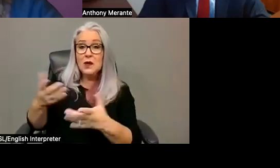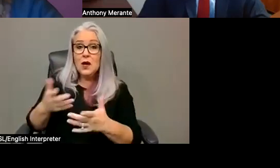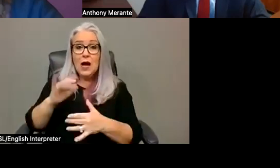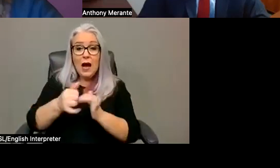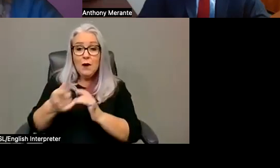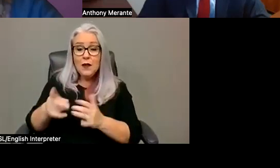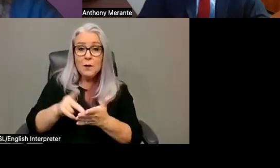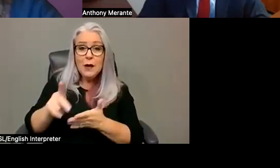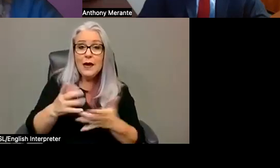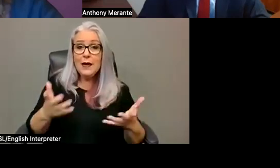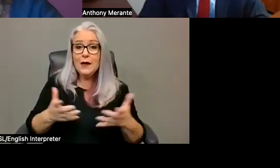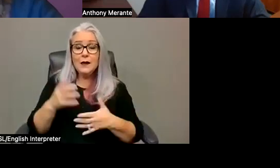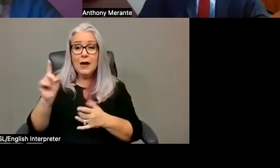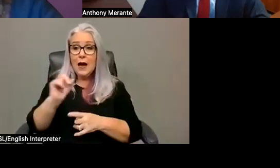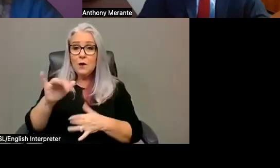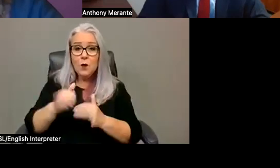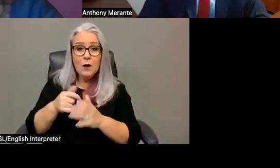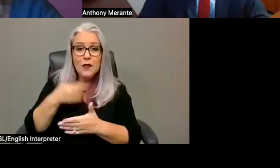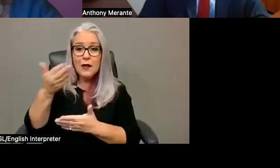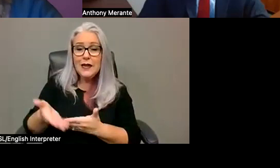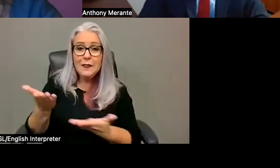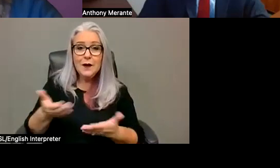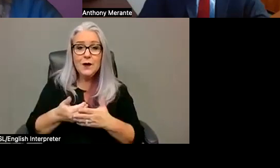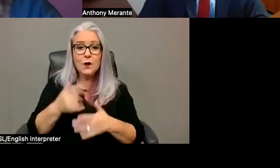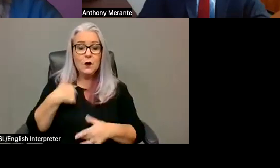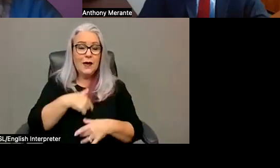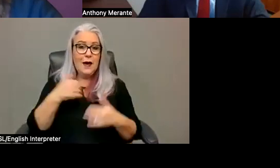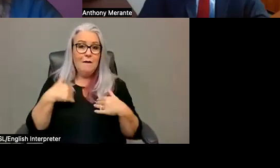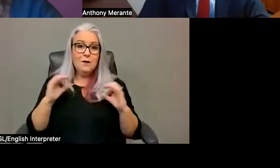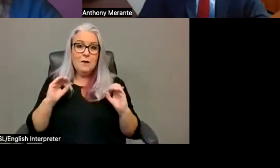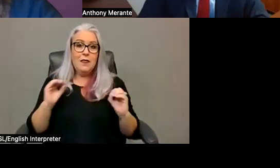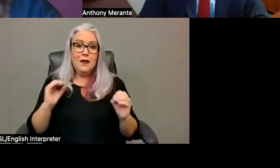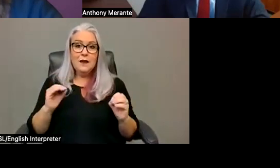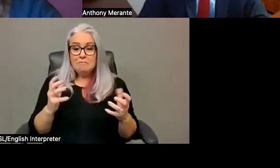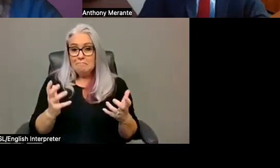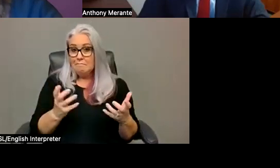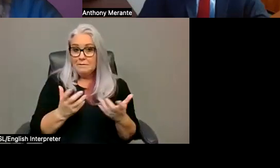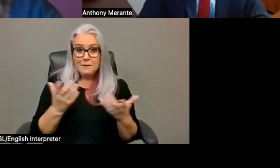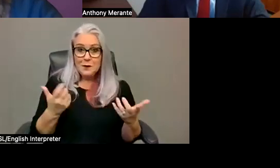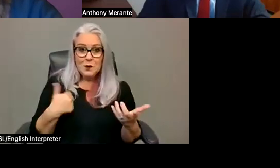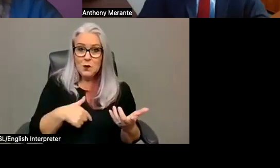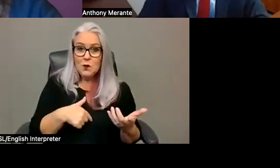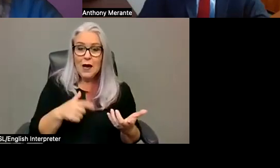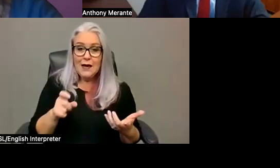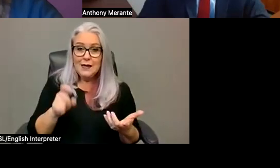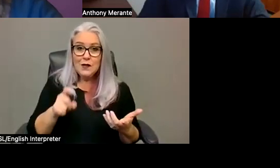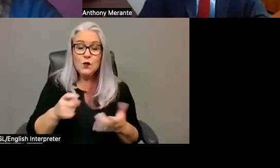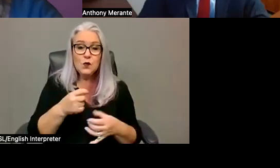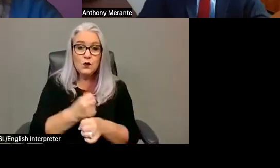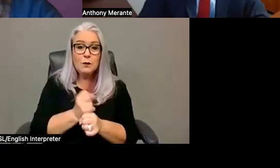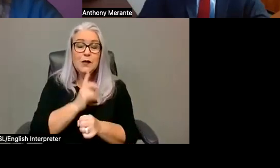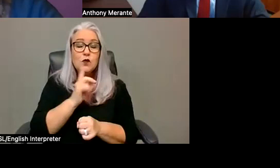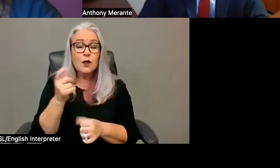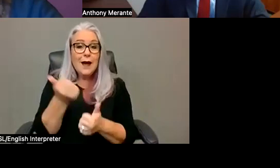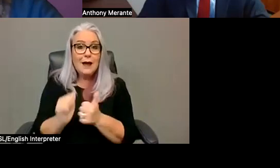it? We have nothing to stand on this particular point in time. I'm looking forward to making sure that anybody that we